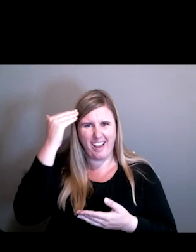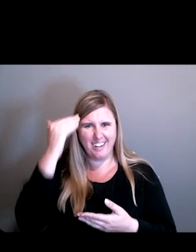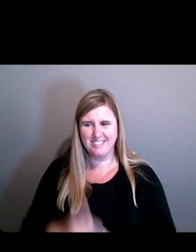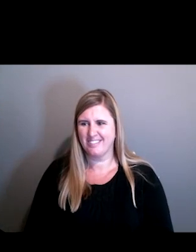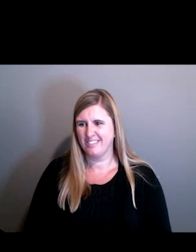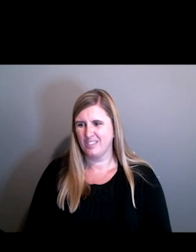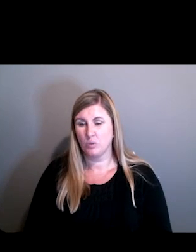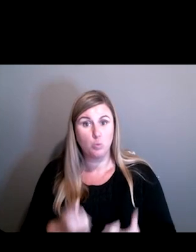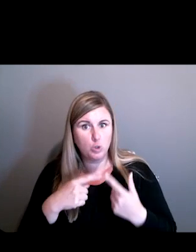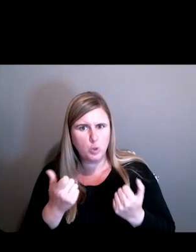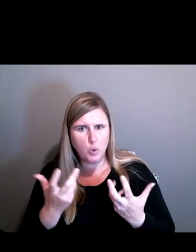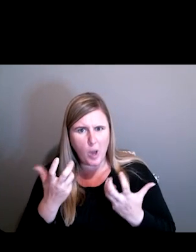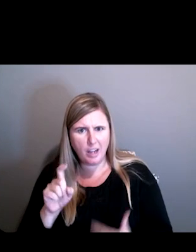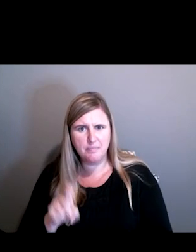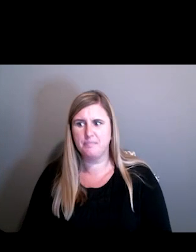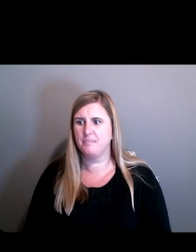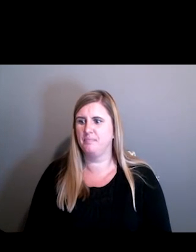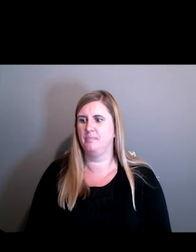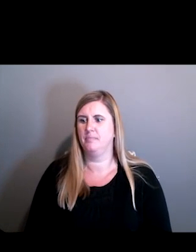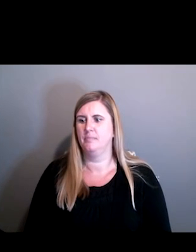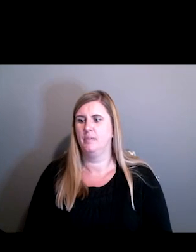head. Which one do you want?